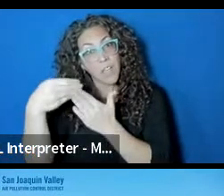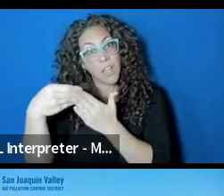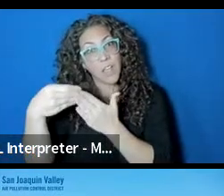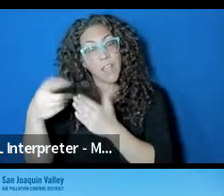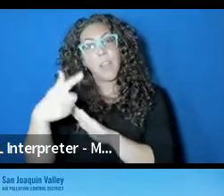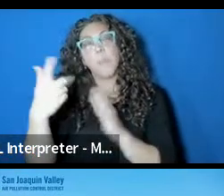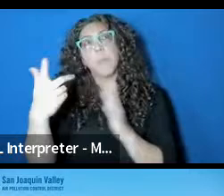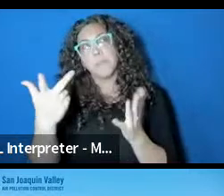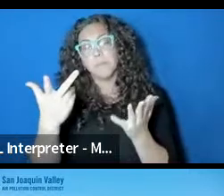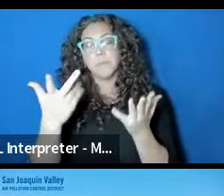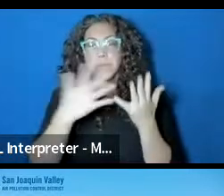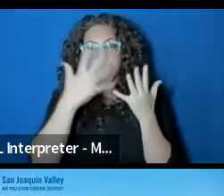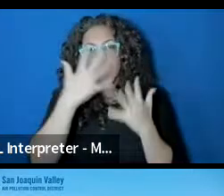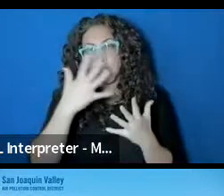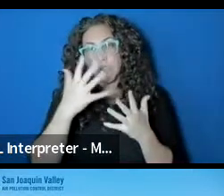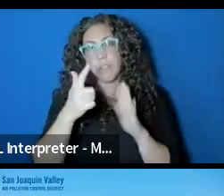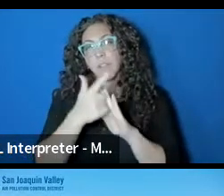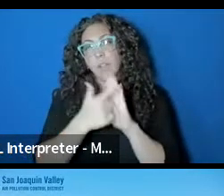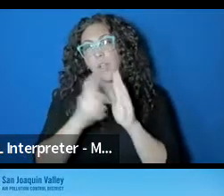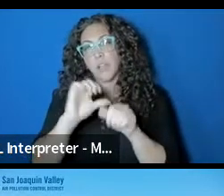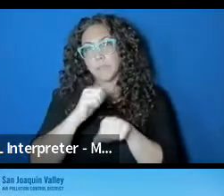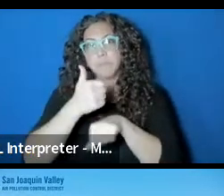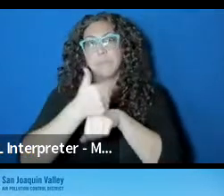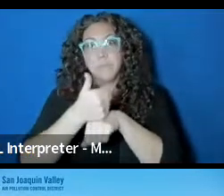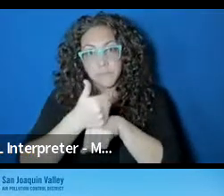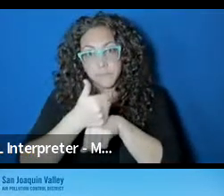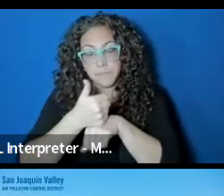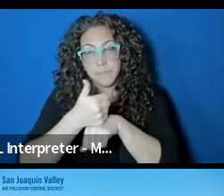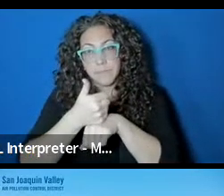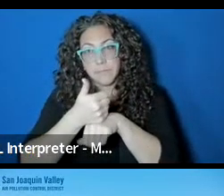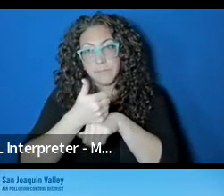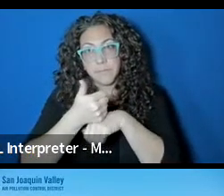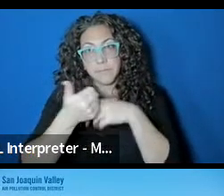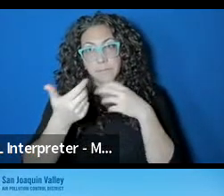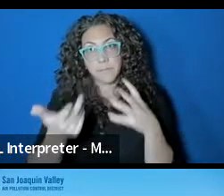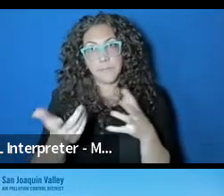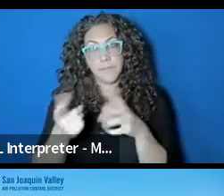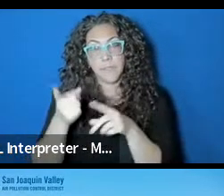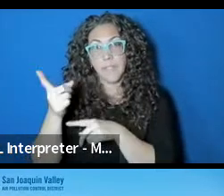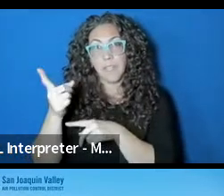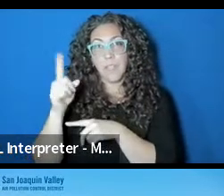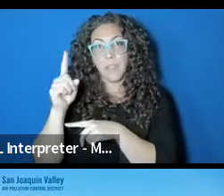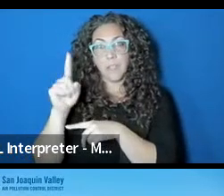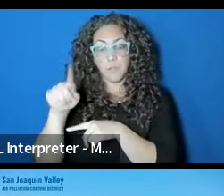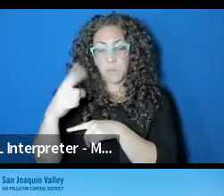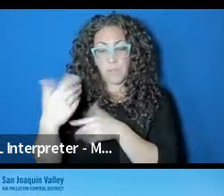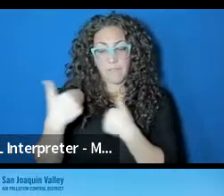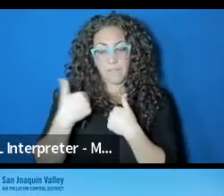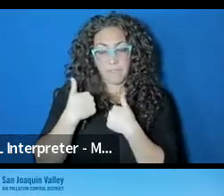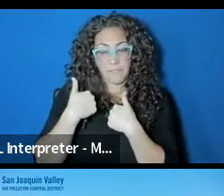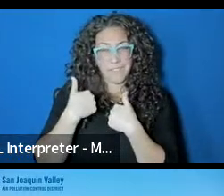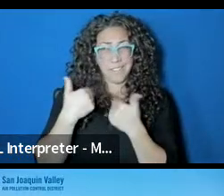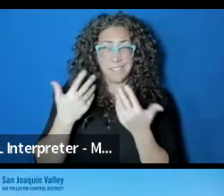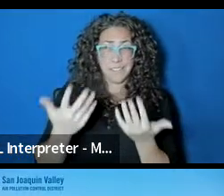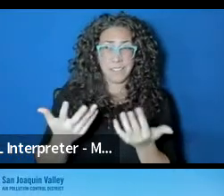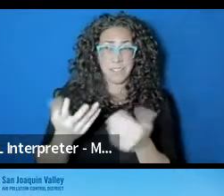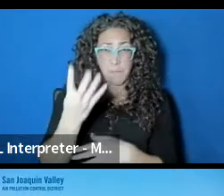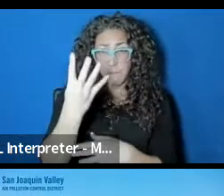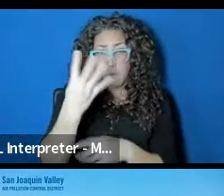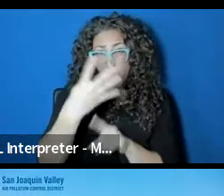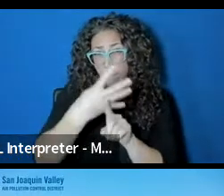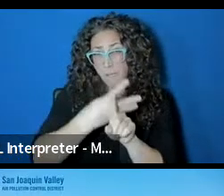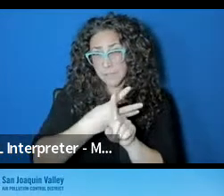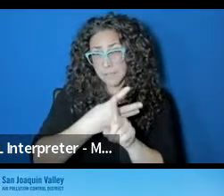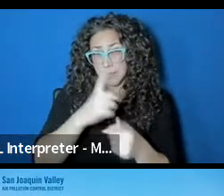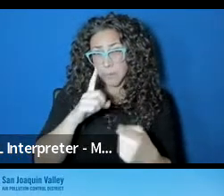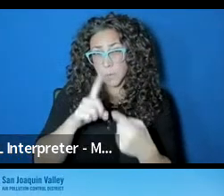into effect where they only have, what is it? Is it 4 months